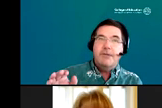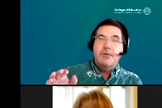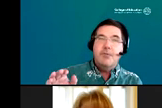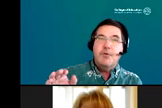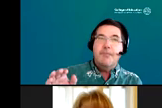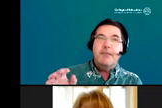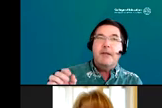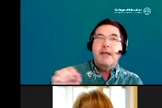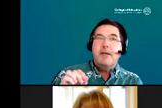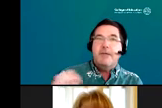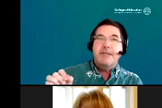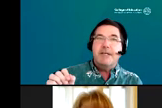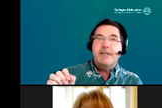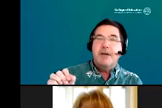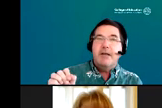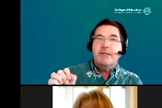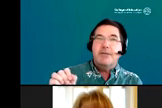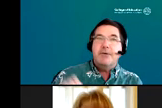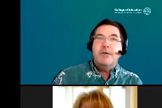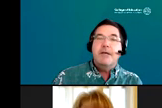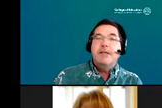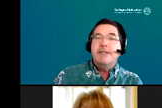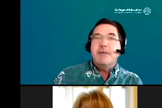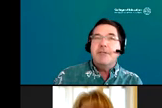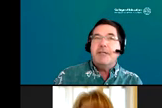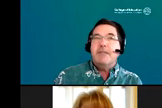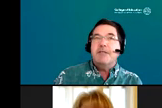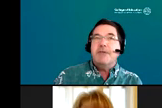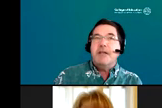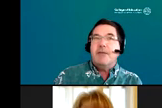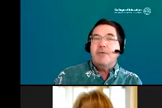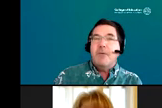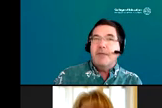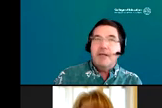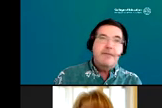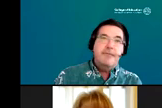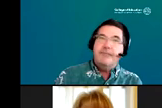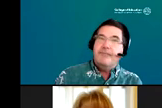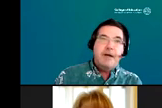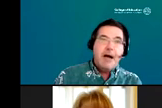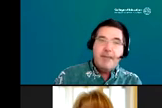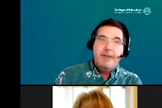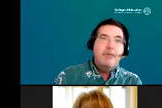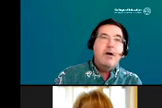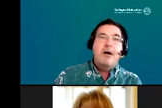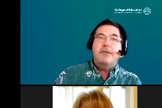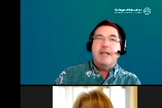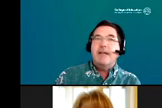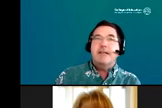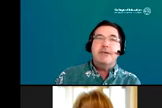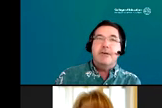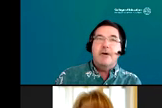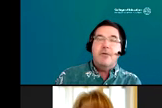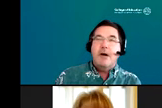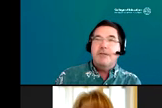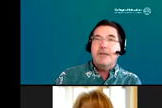the Zoom room. It'll have the session on it. So just double check to make sure they got the right one. They could have copied it wrong. There's a lot of things